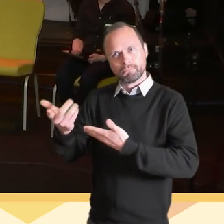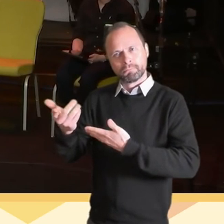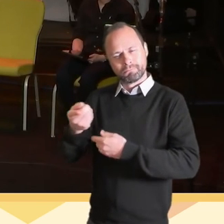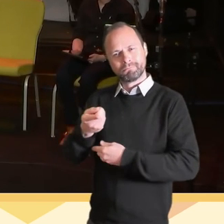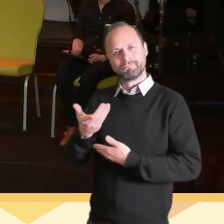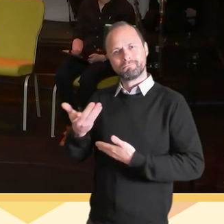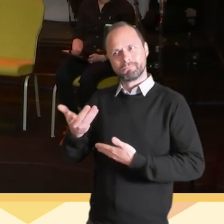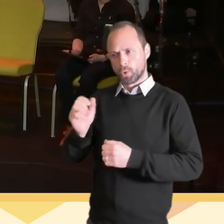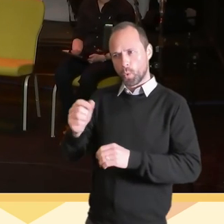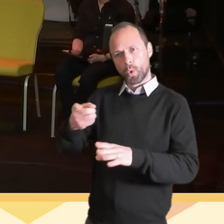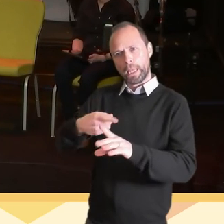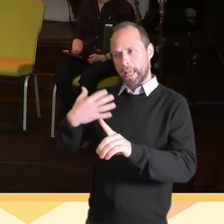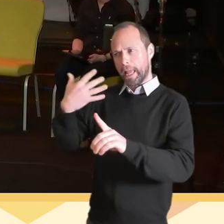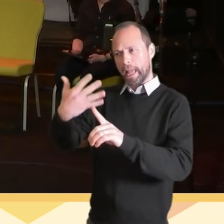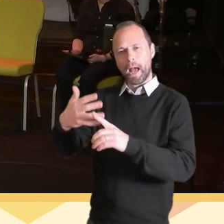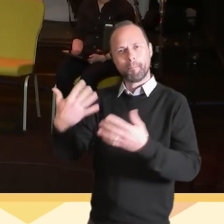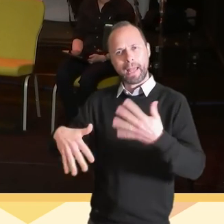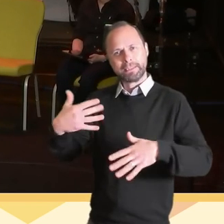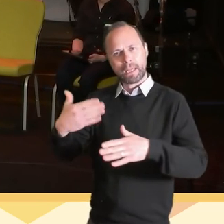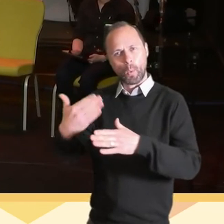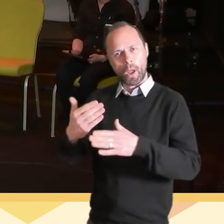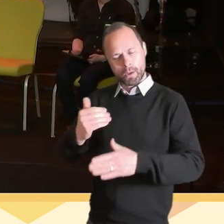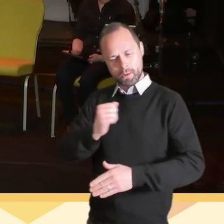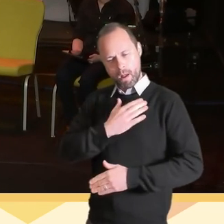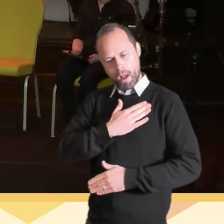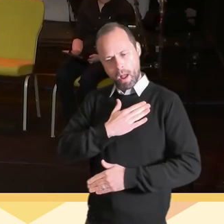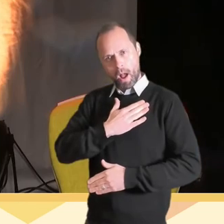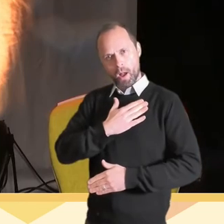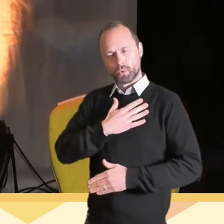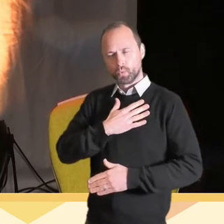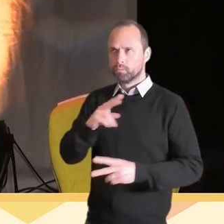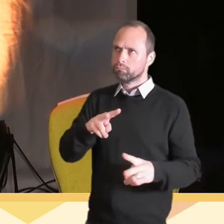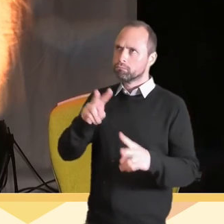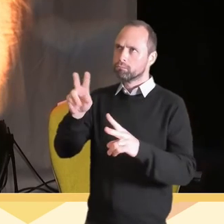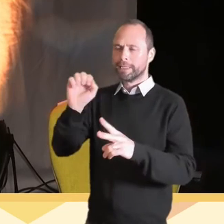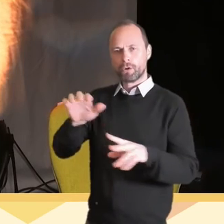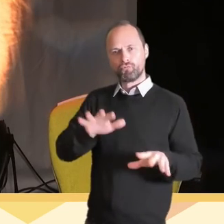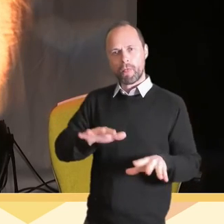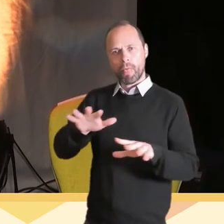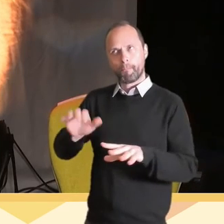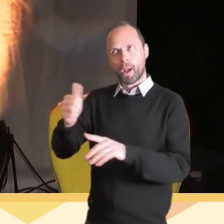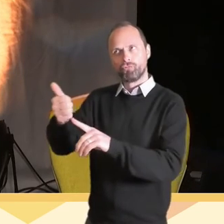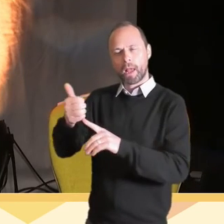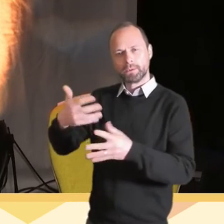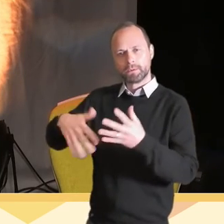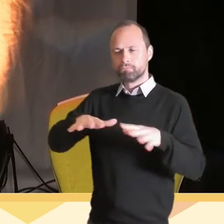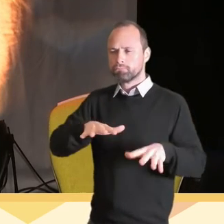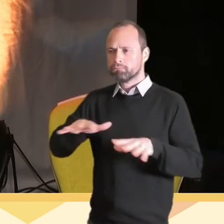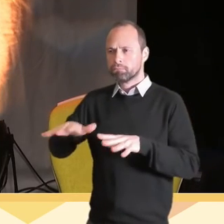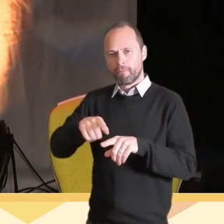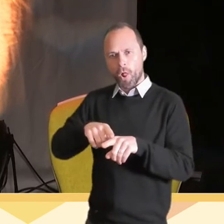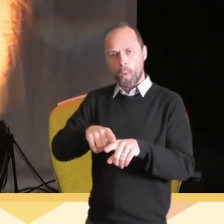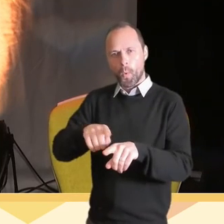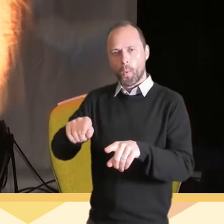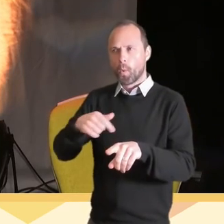your year. It's been amazing, your heart, to be attentive to the rhythm of God's grace and the wonderful authenticity, the way that